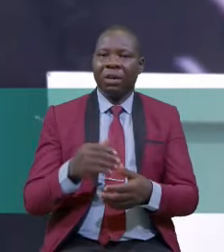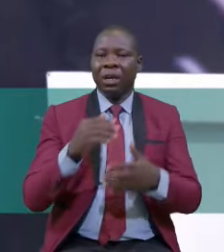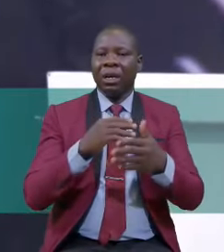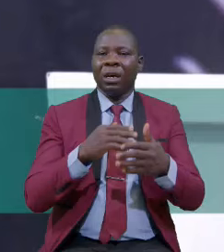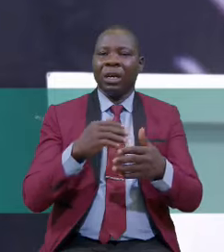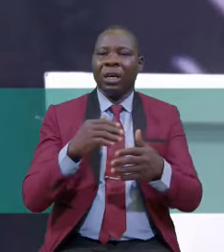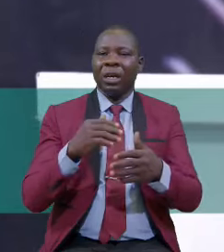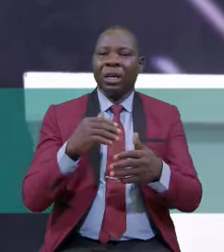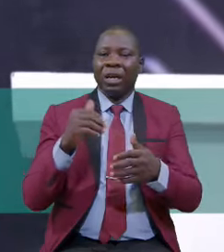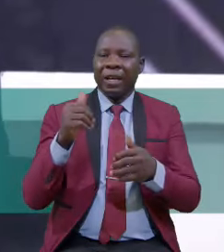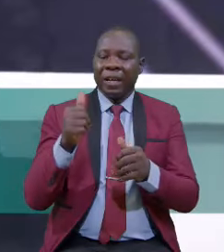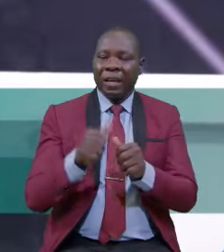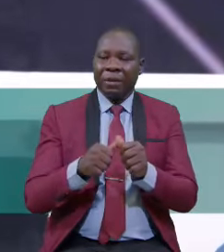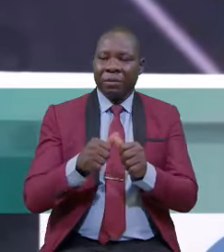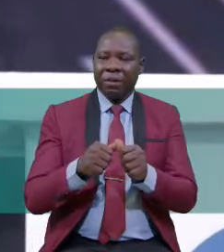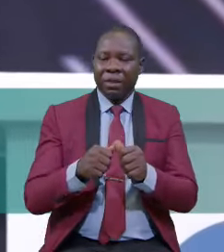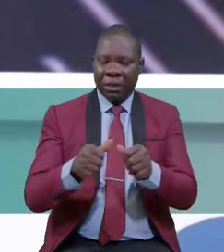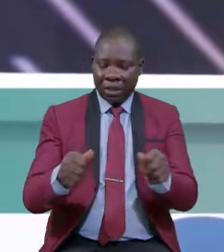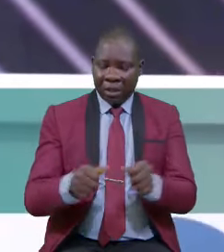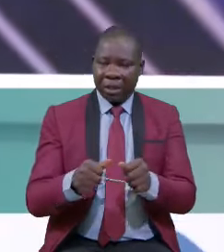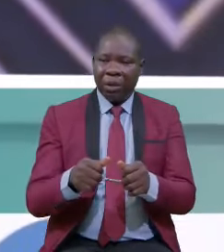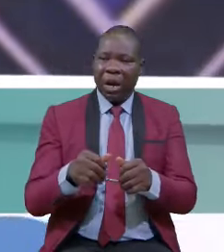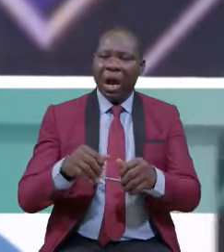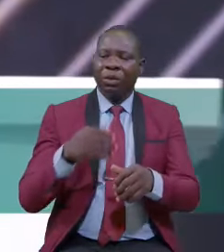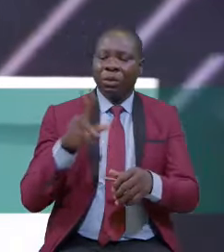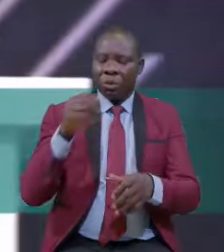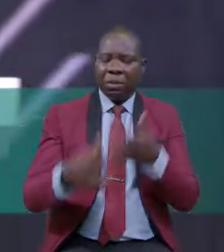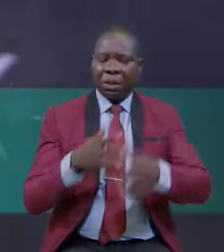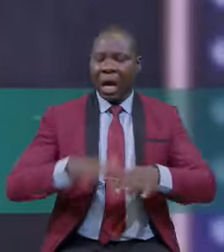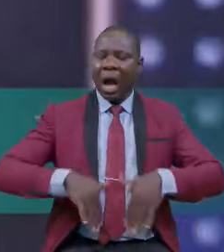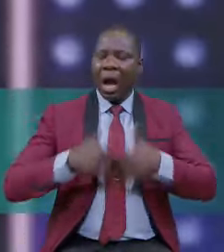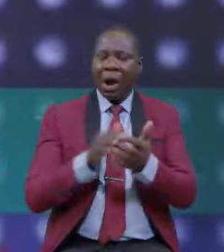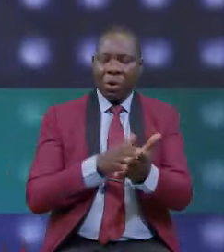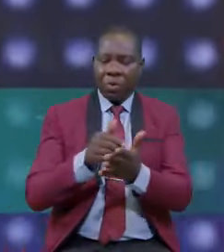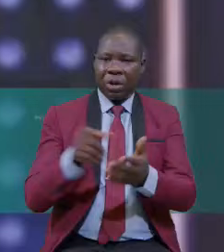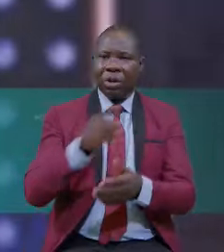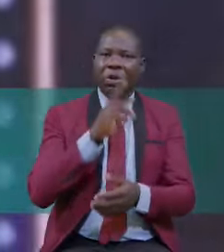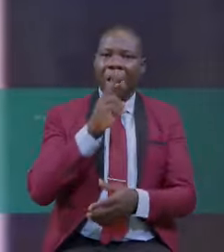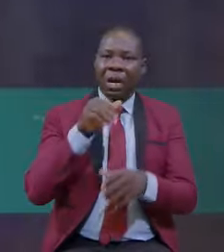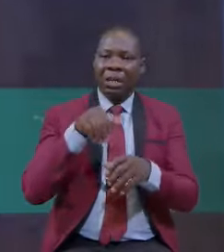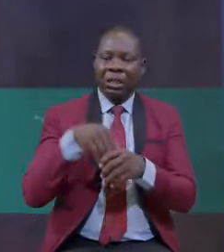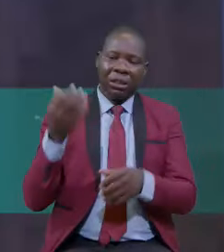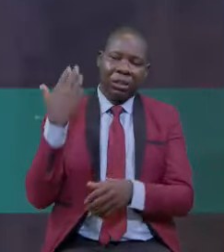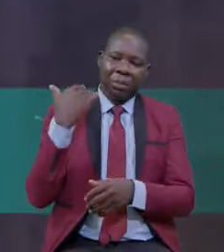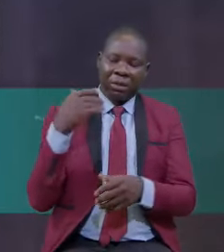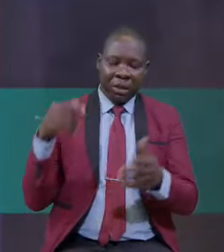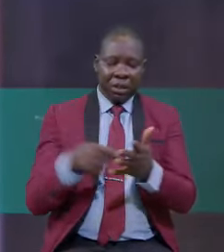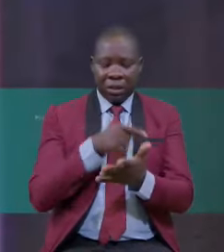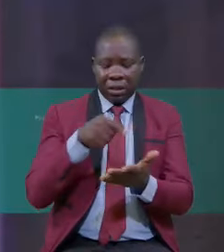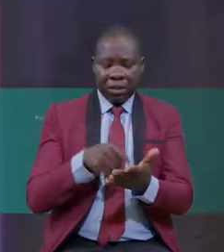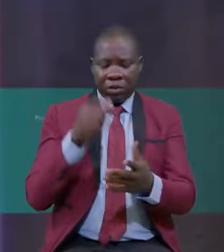the past, this word is going to bestow unlimited blessing and experience upon